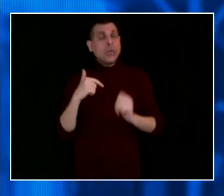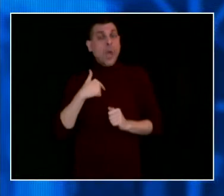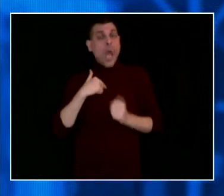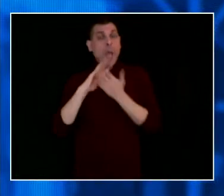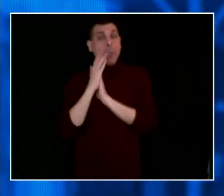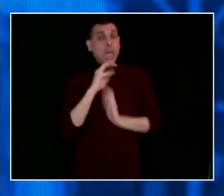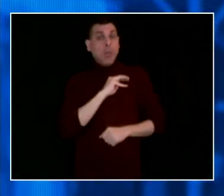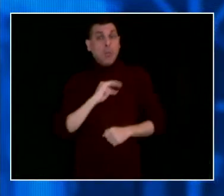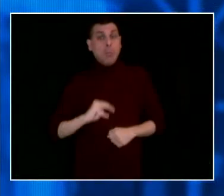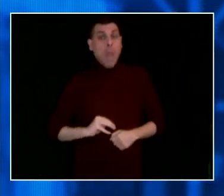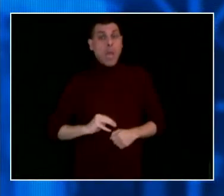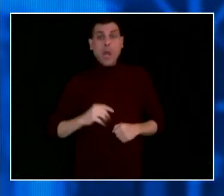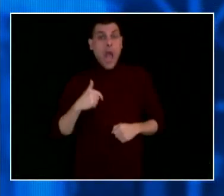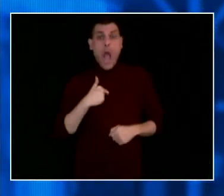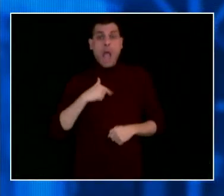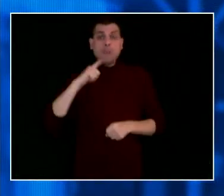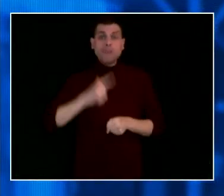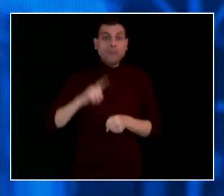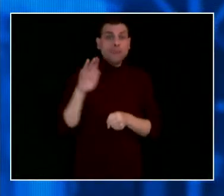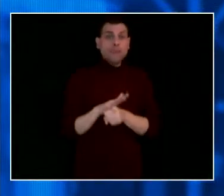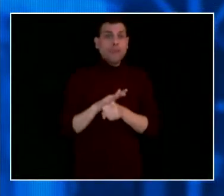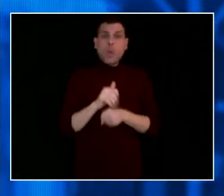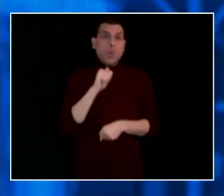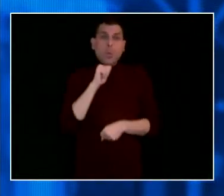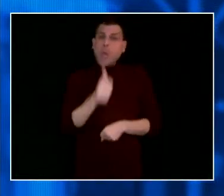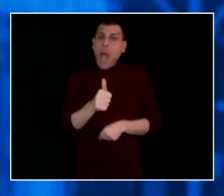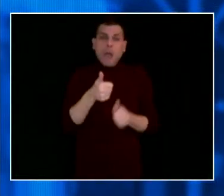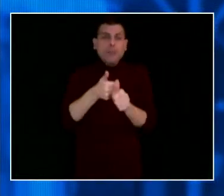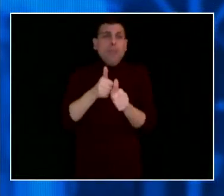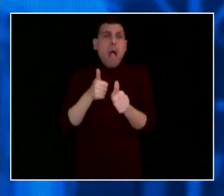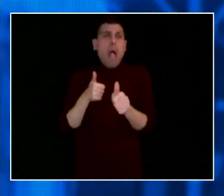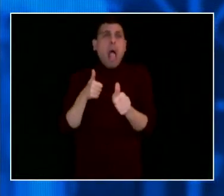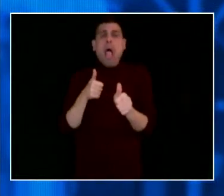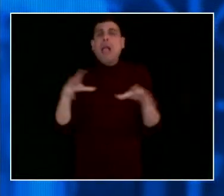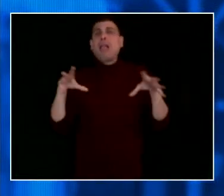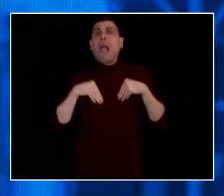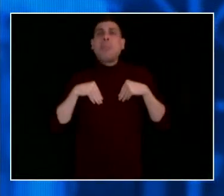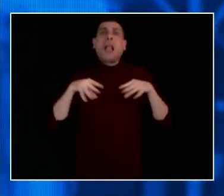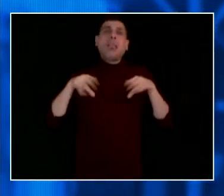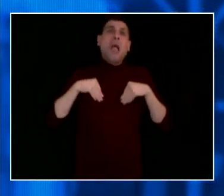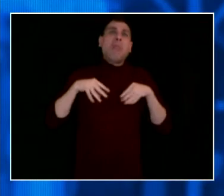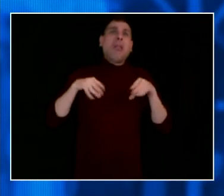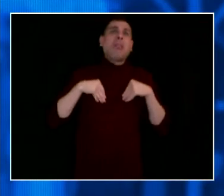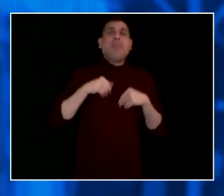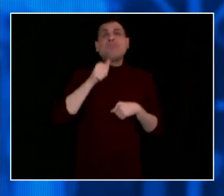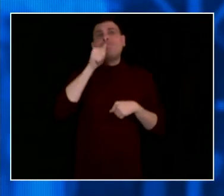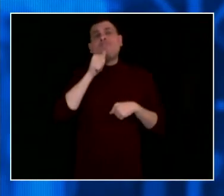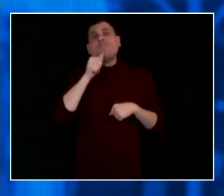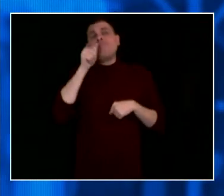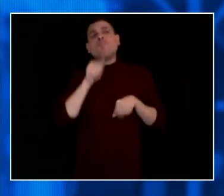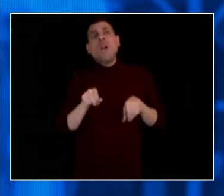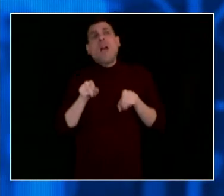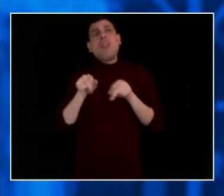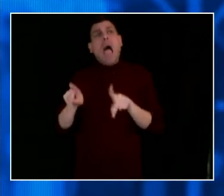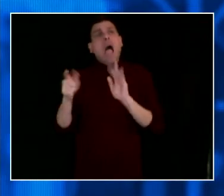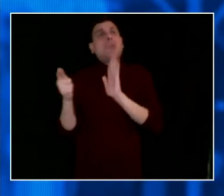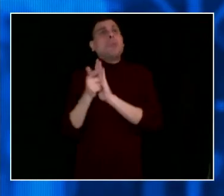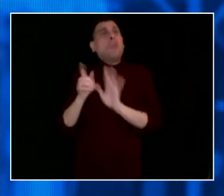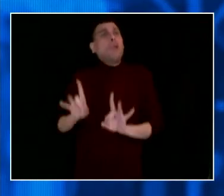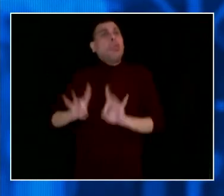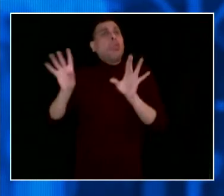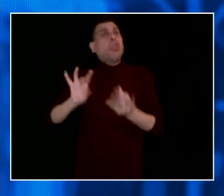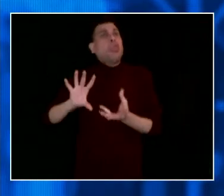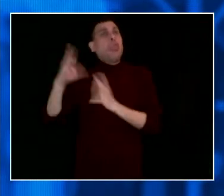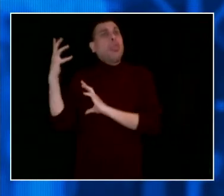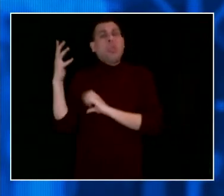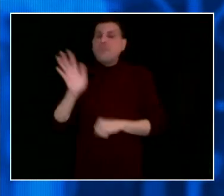back into those decades, and we would not tolerate an atmosphere where anything goes on our streets. From putting